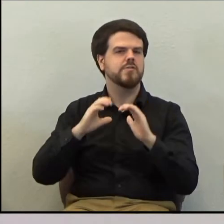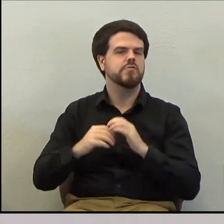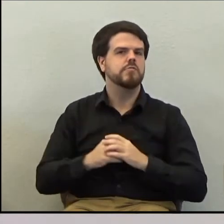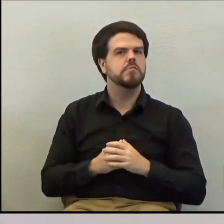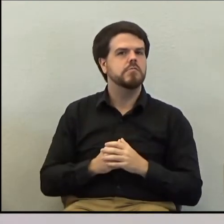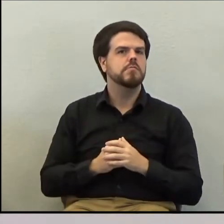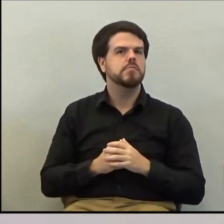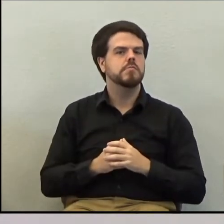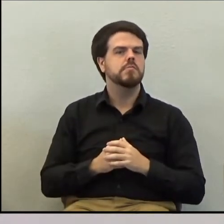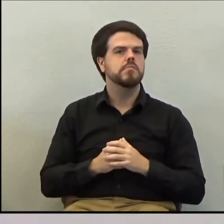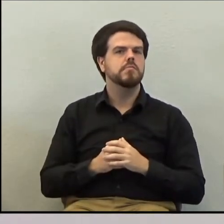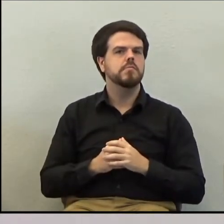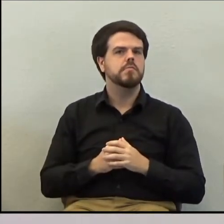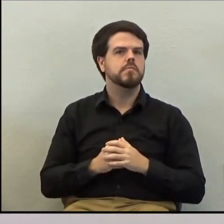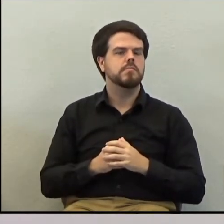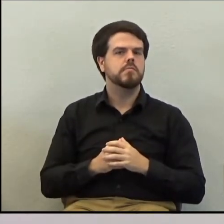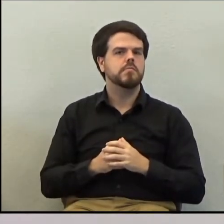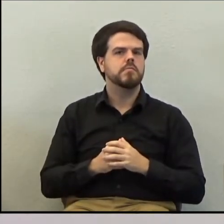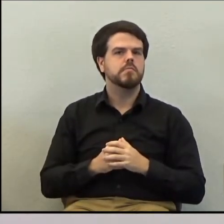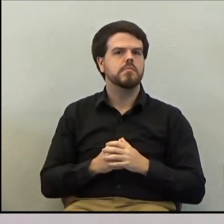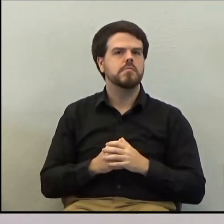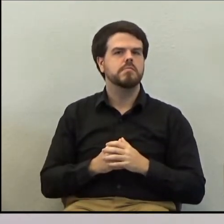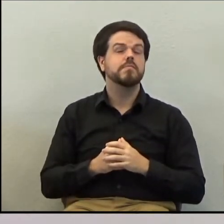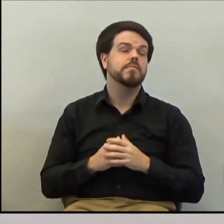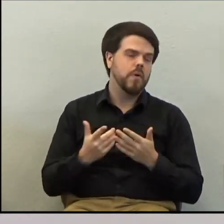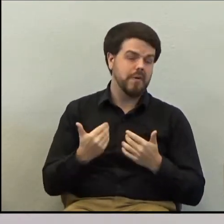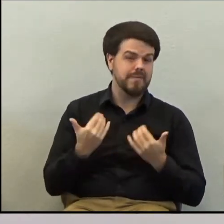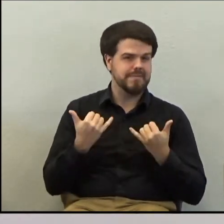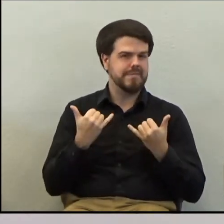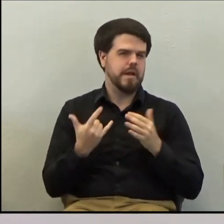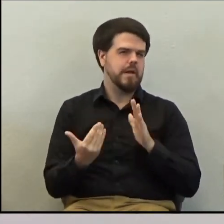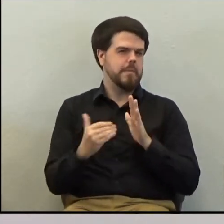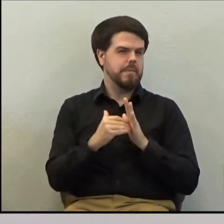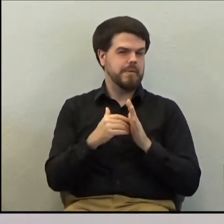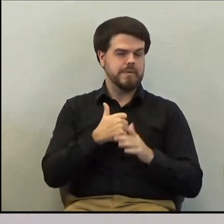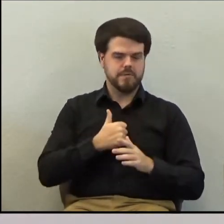And again, allow me to repeat myself.